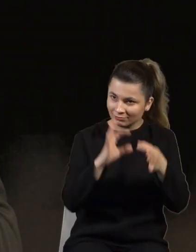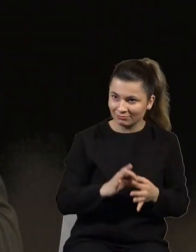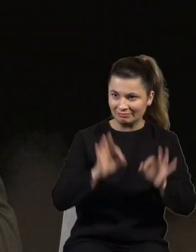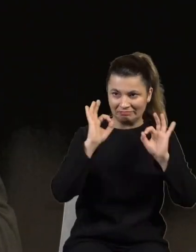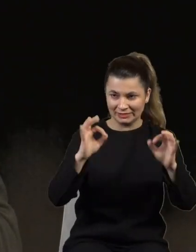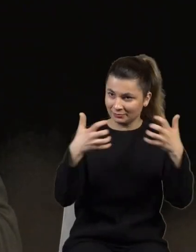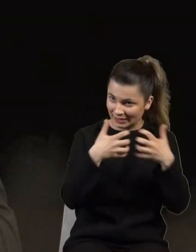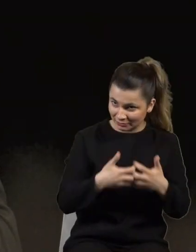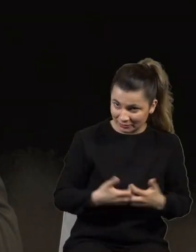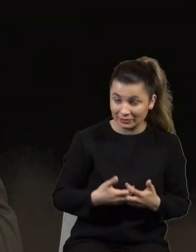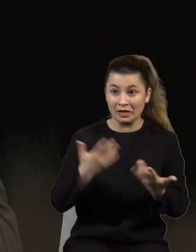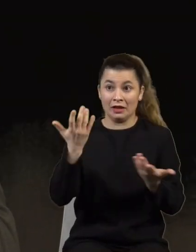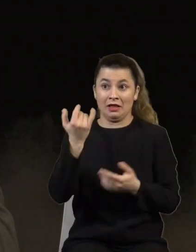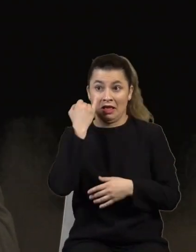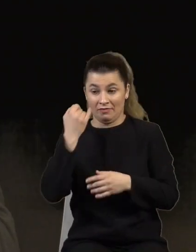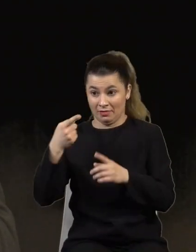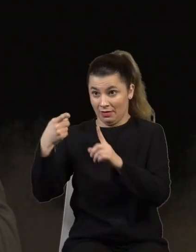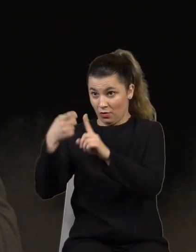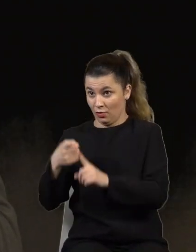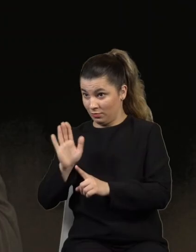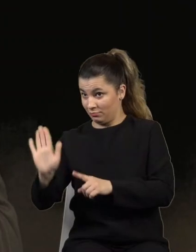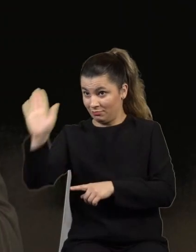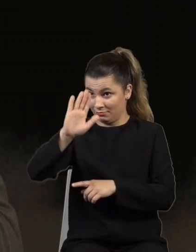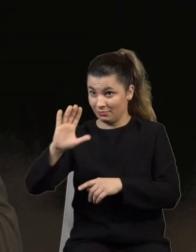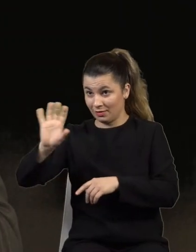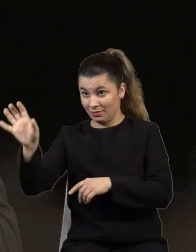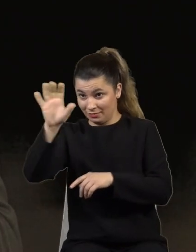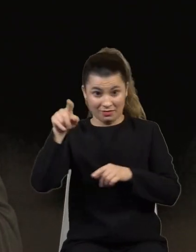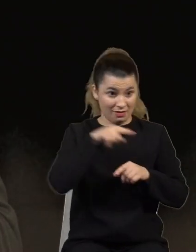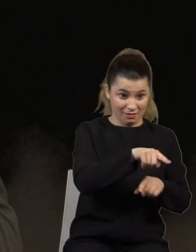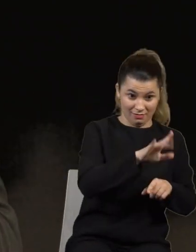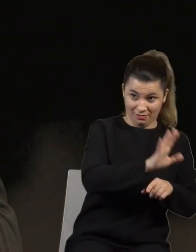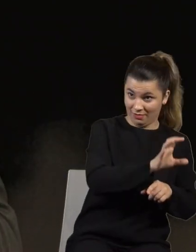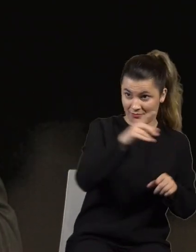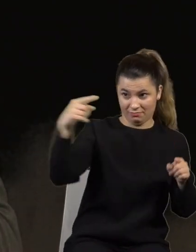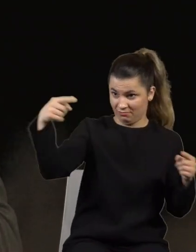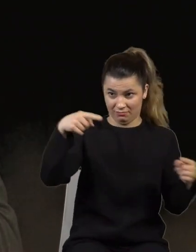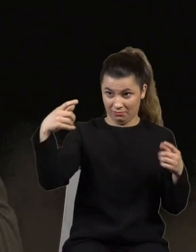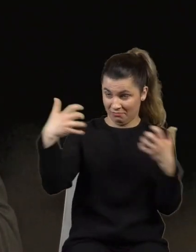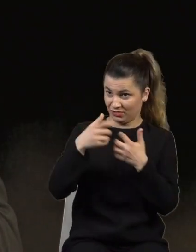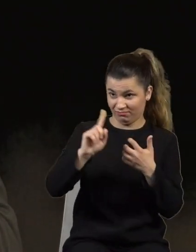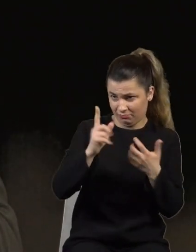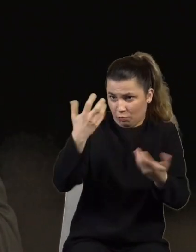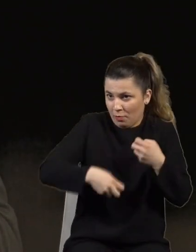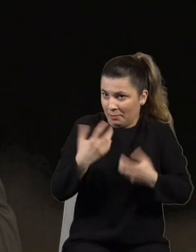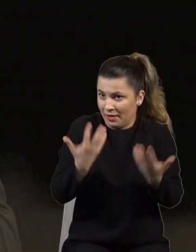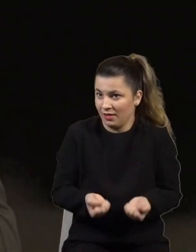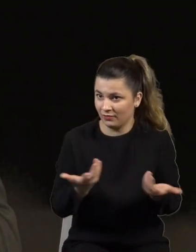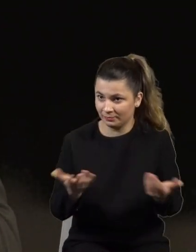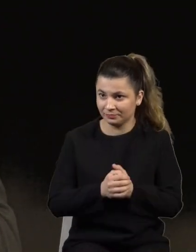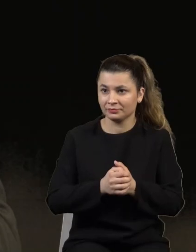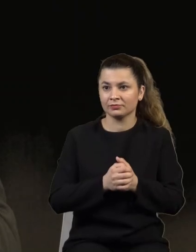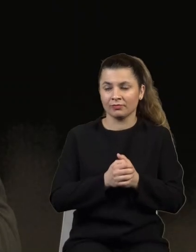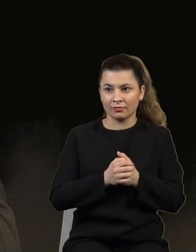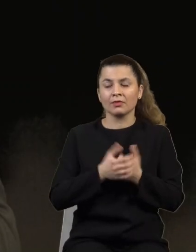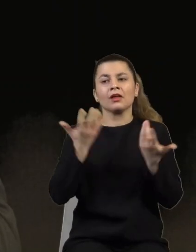the areas which are, let's say, less developed. Of course, they benefit from cohesion funds. However, we still